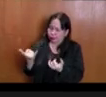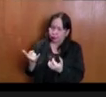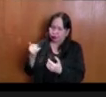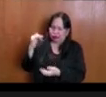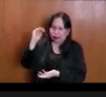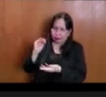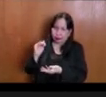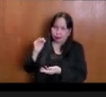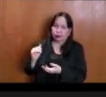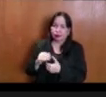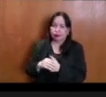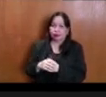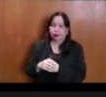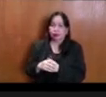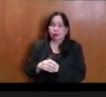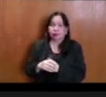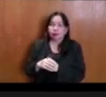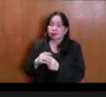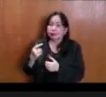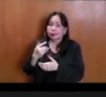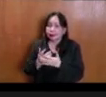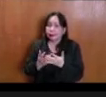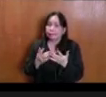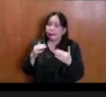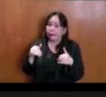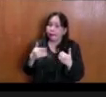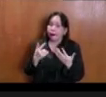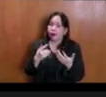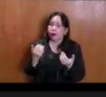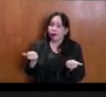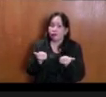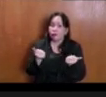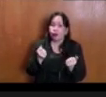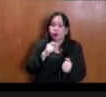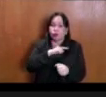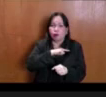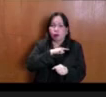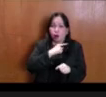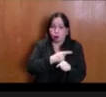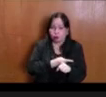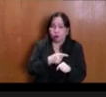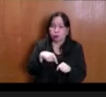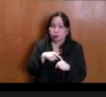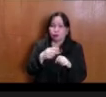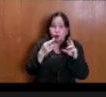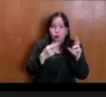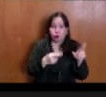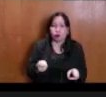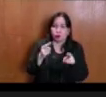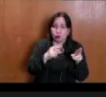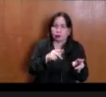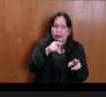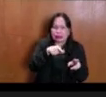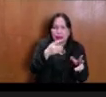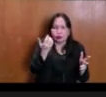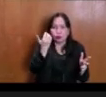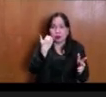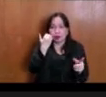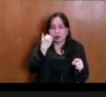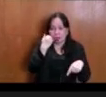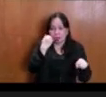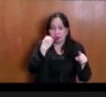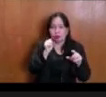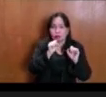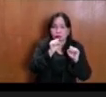But there are characteristics in terms of power supply coming from our renewables. And without these mechanisms,